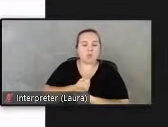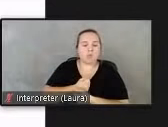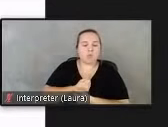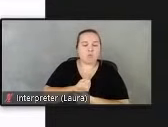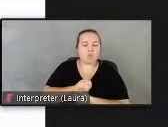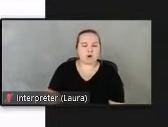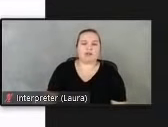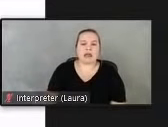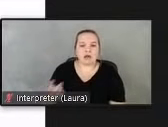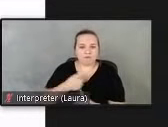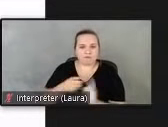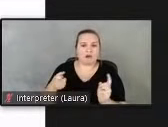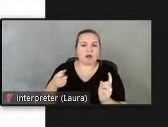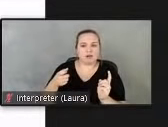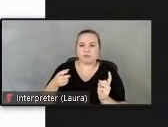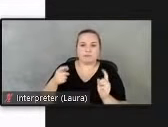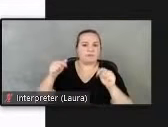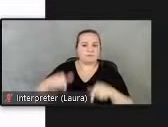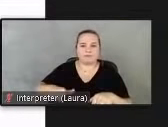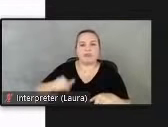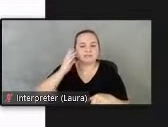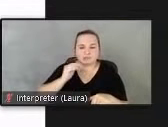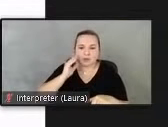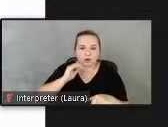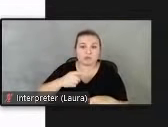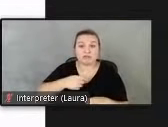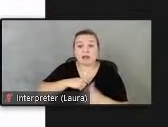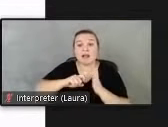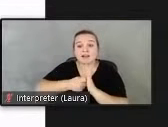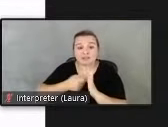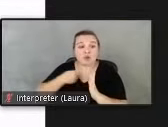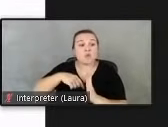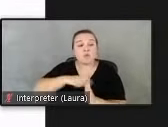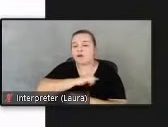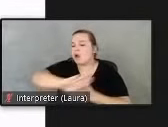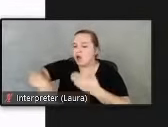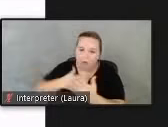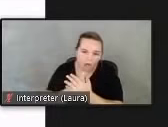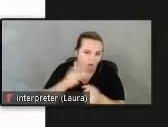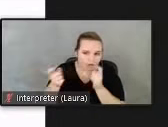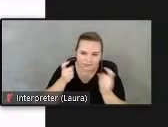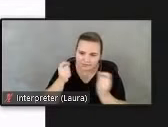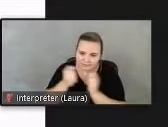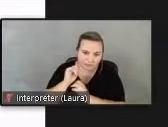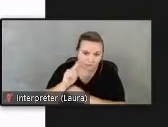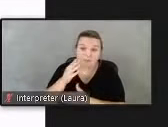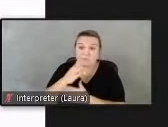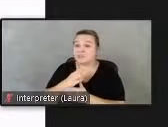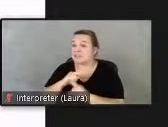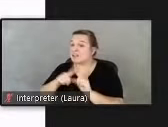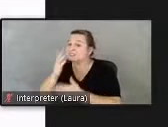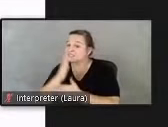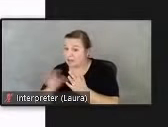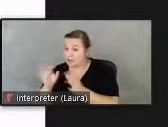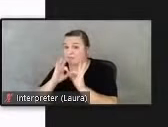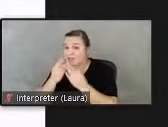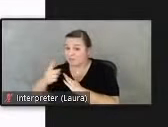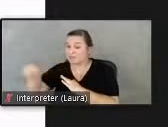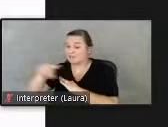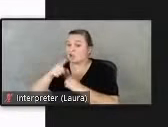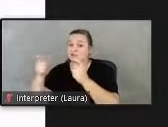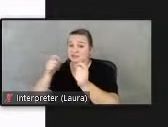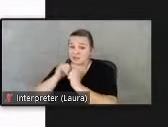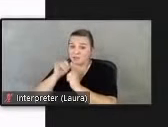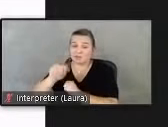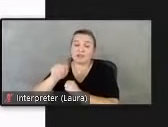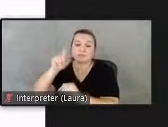I can't emphasize if this is tiring, we're all dealing with this, but some of these families are dealing with this and we're having to address this.